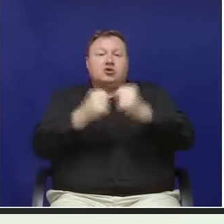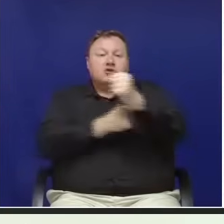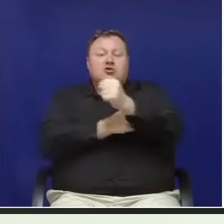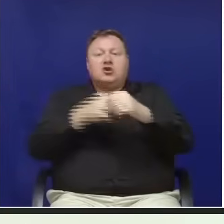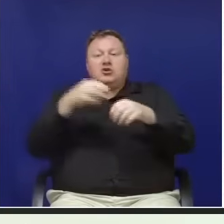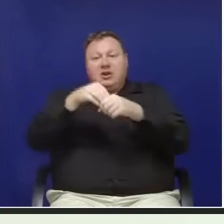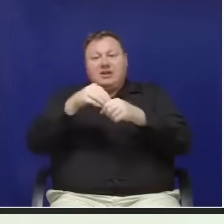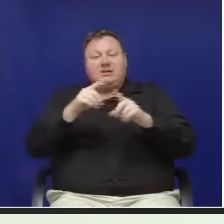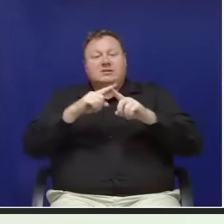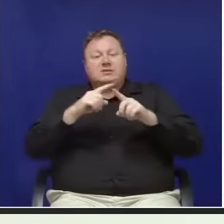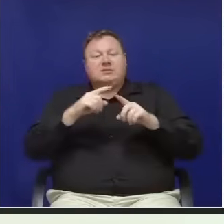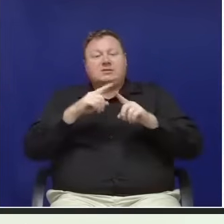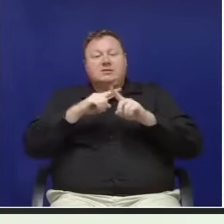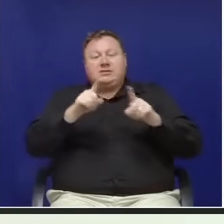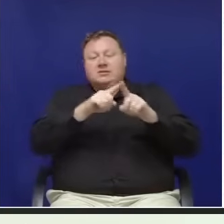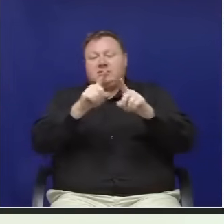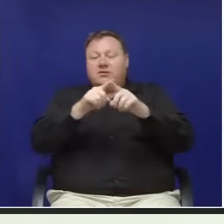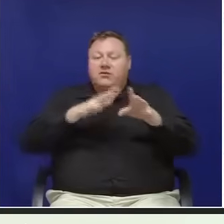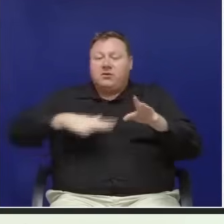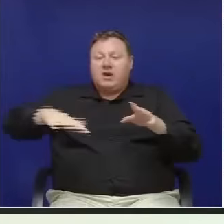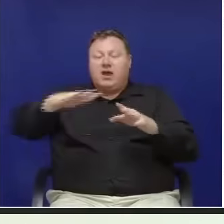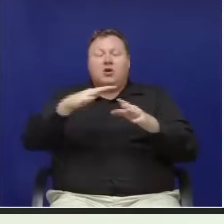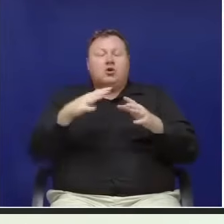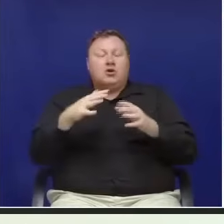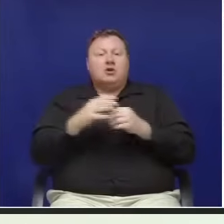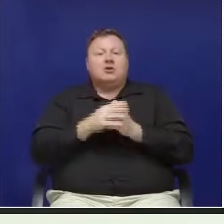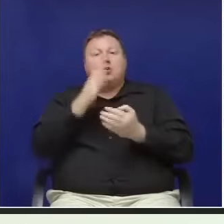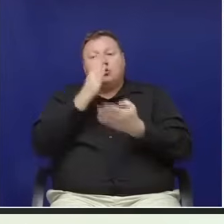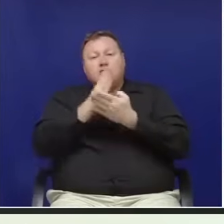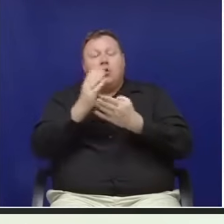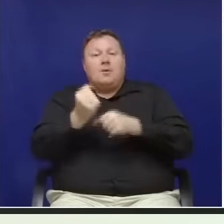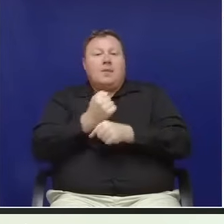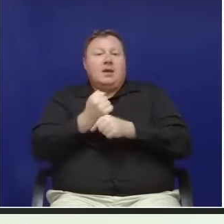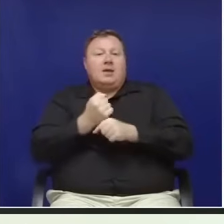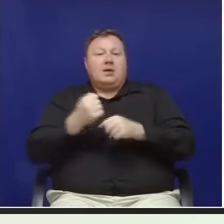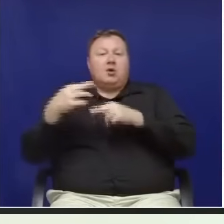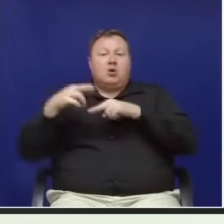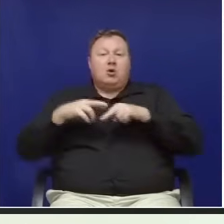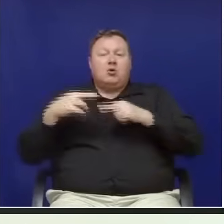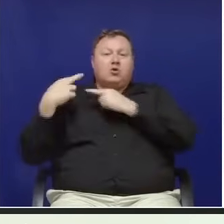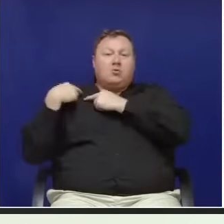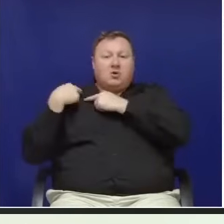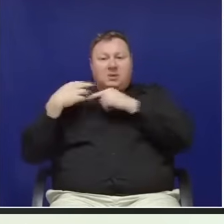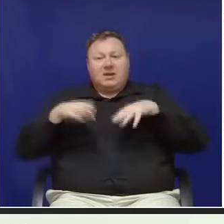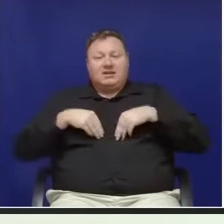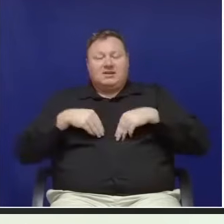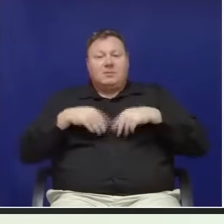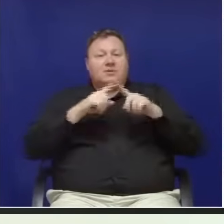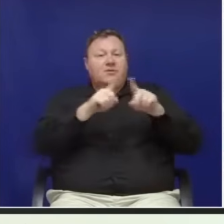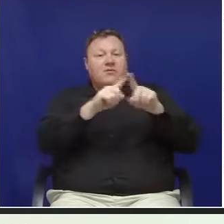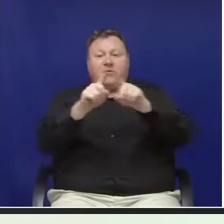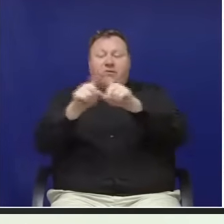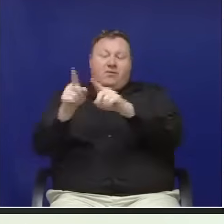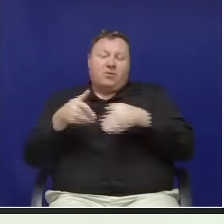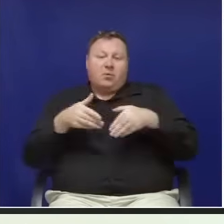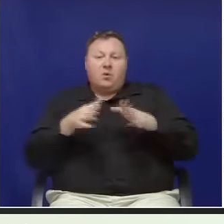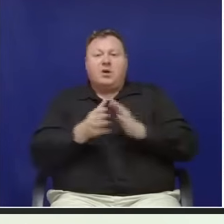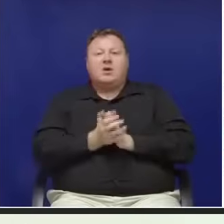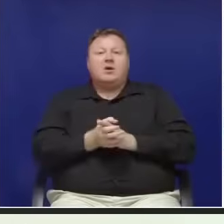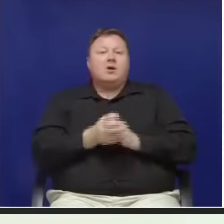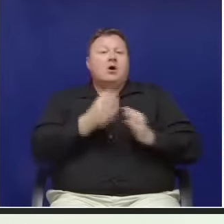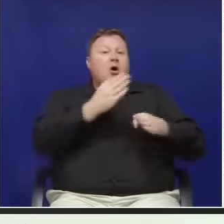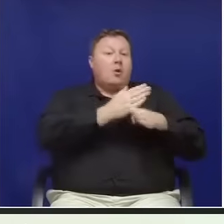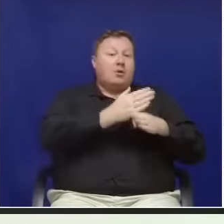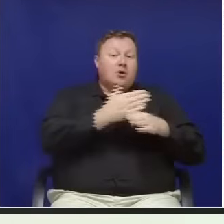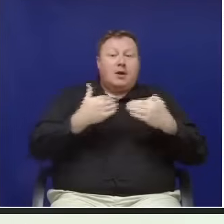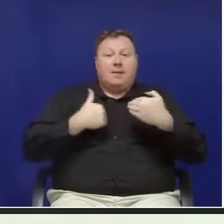the delegation of responsibilities across senior management to ensure that operational, administrative,